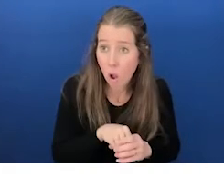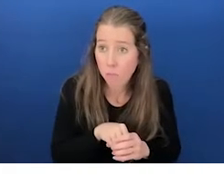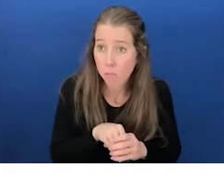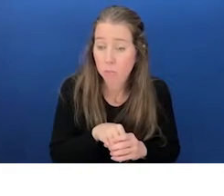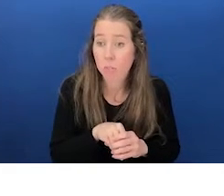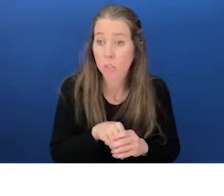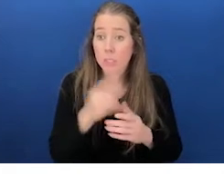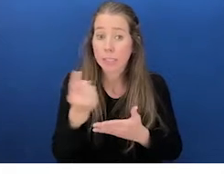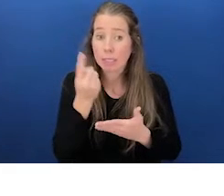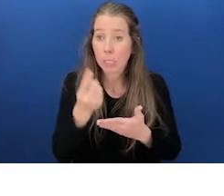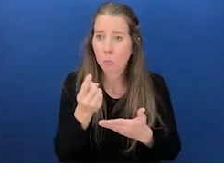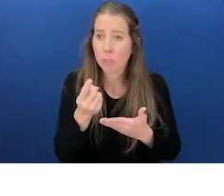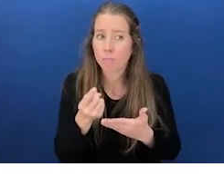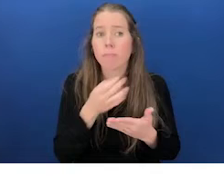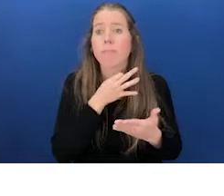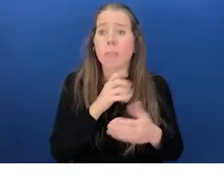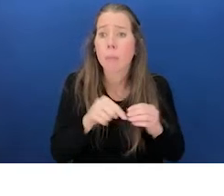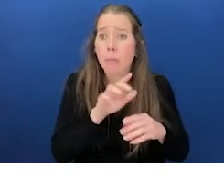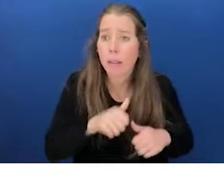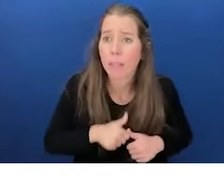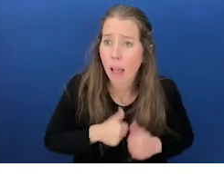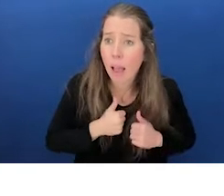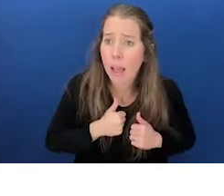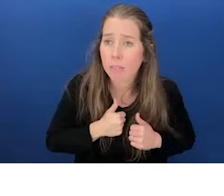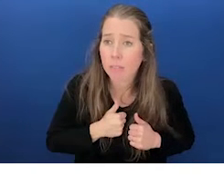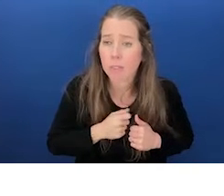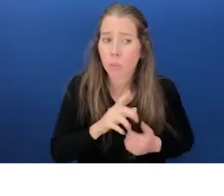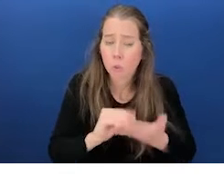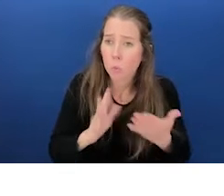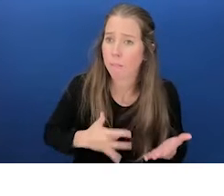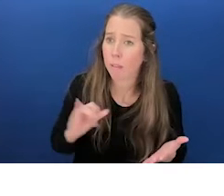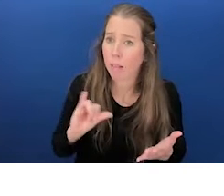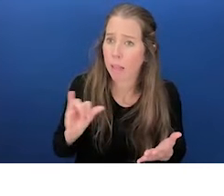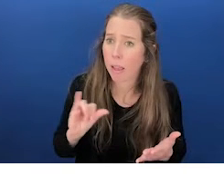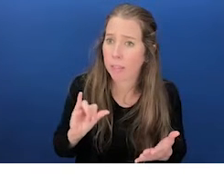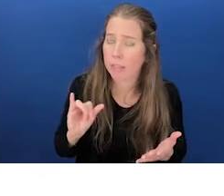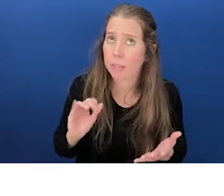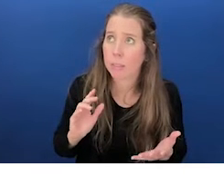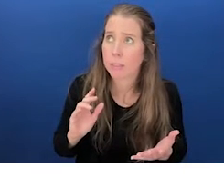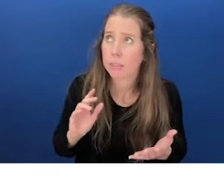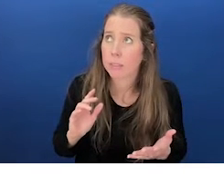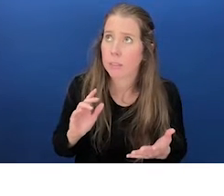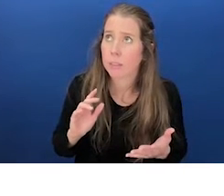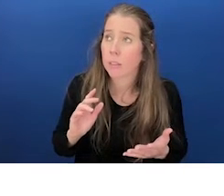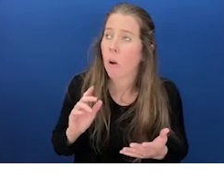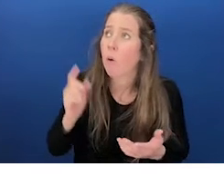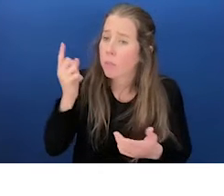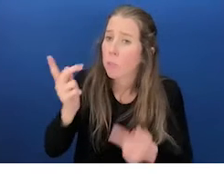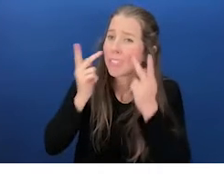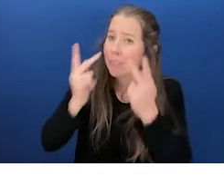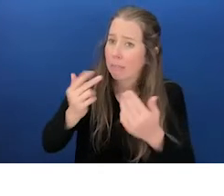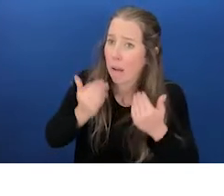looked into their life and they felt that this was a that they felt seen and